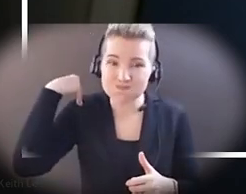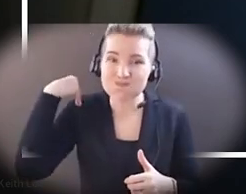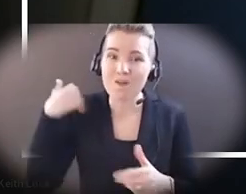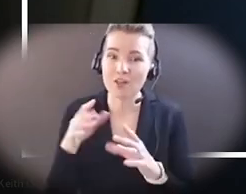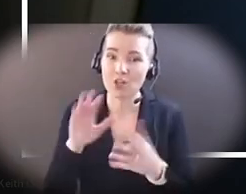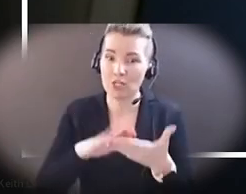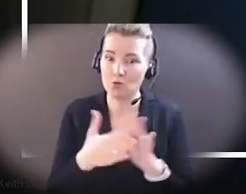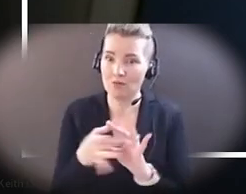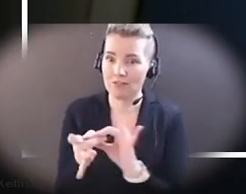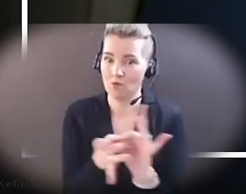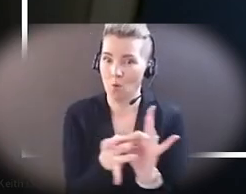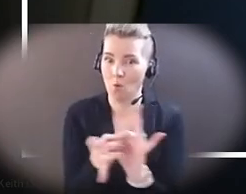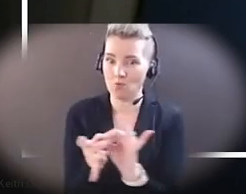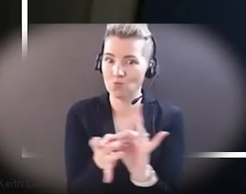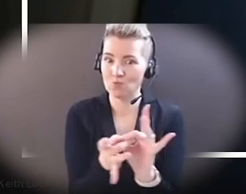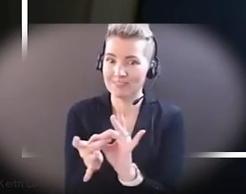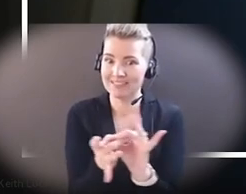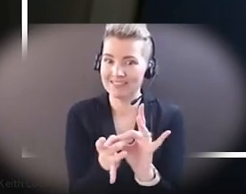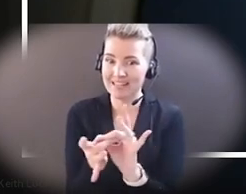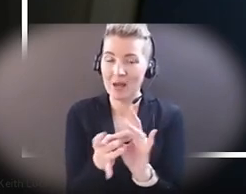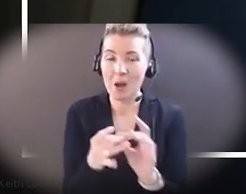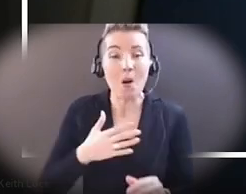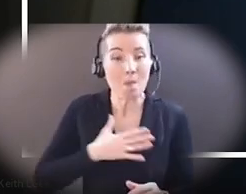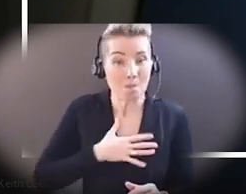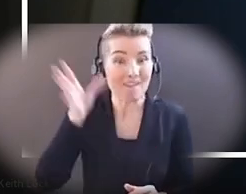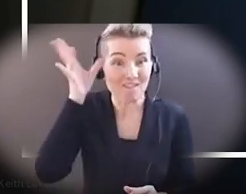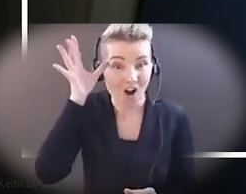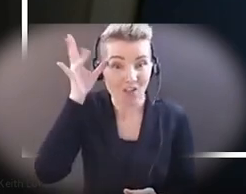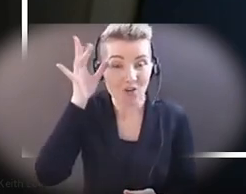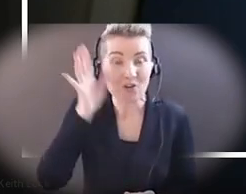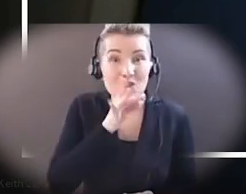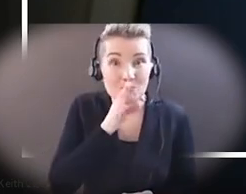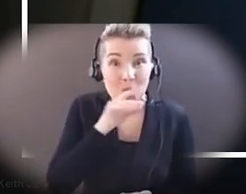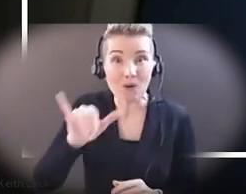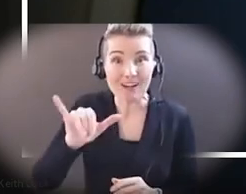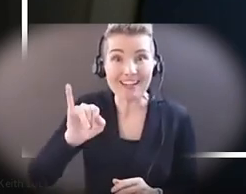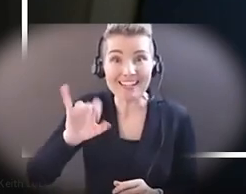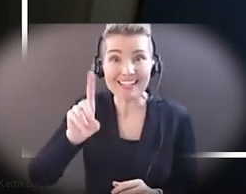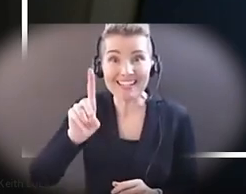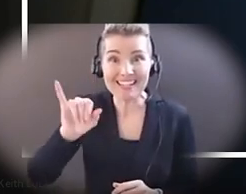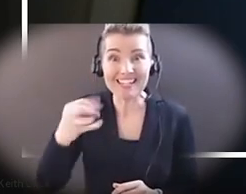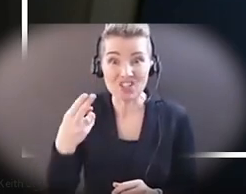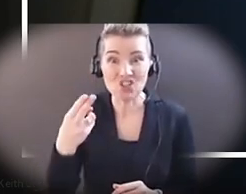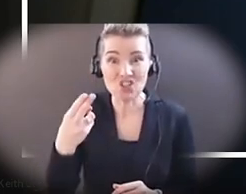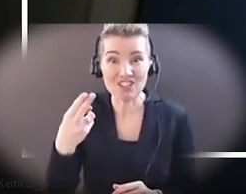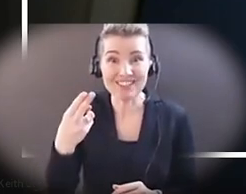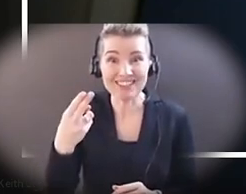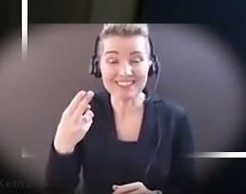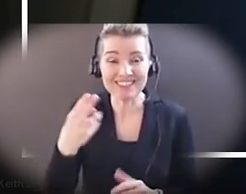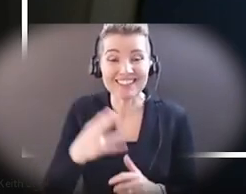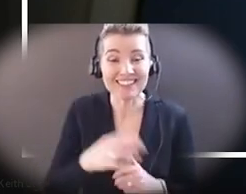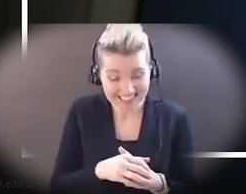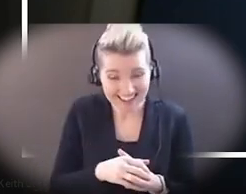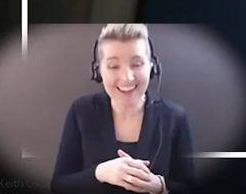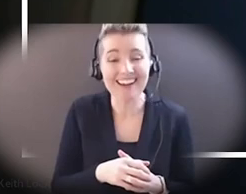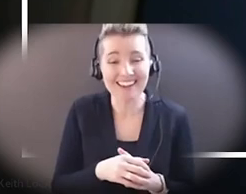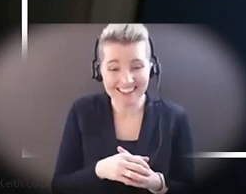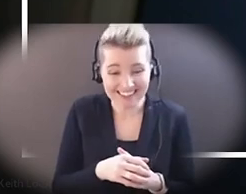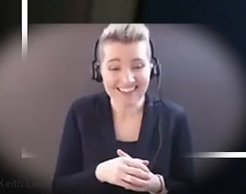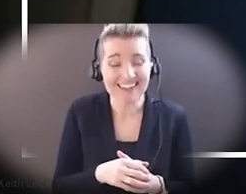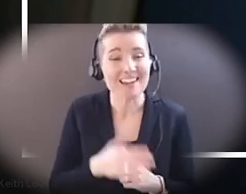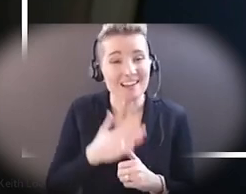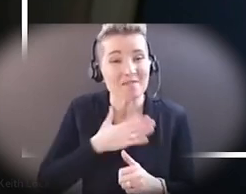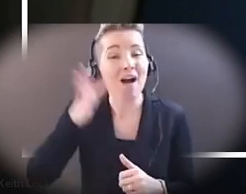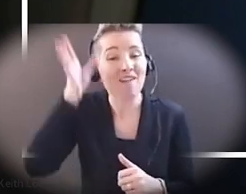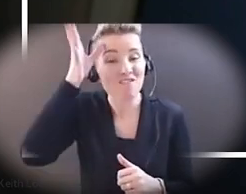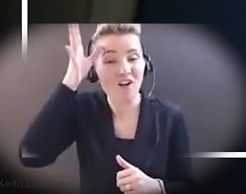My father, he spoke Yiddish, like that was the language of the Jewish community. So he spoke Yiddish. He grew up, he